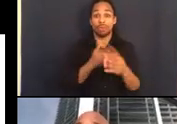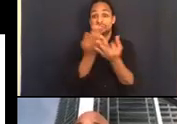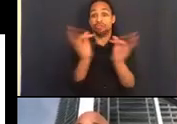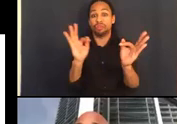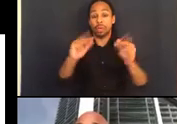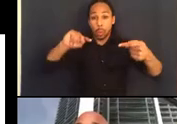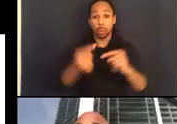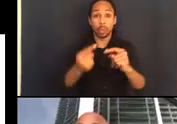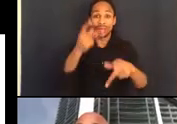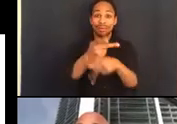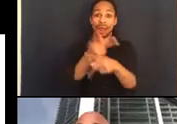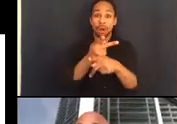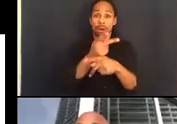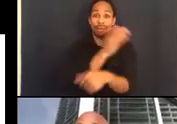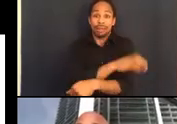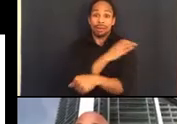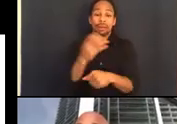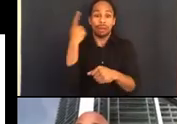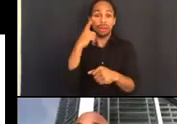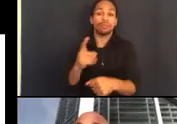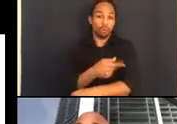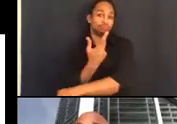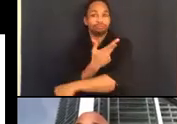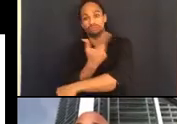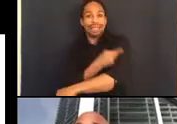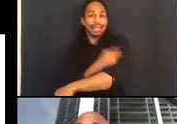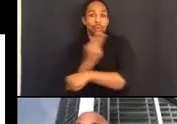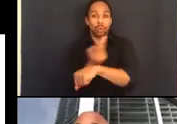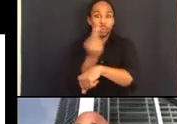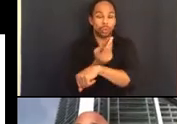to offer medications for opioid use disorder to patients who